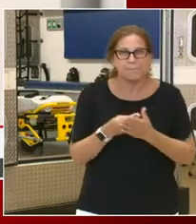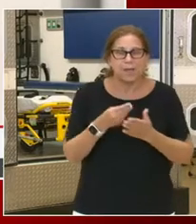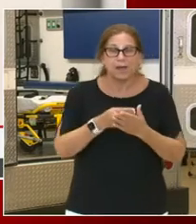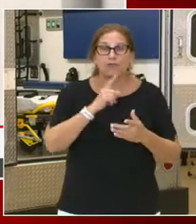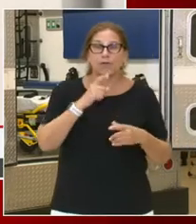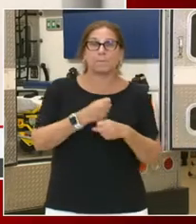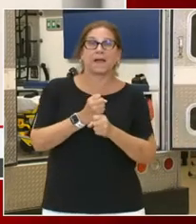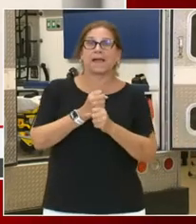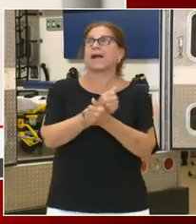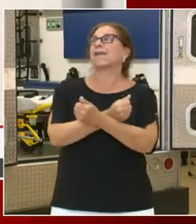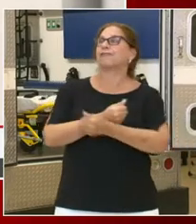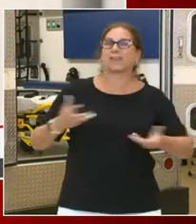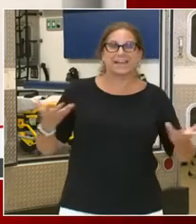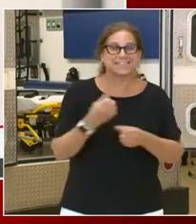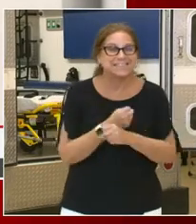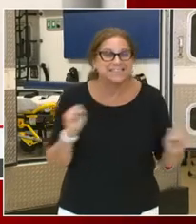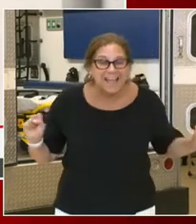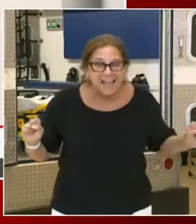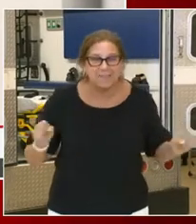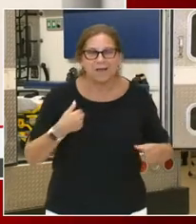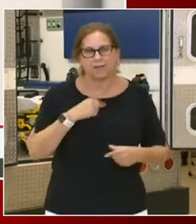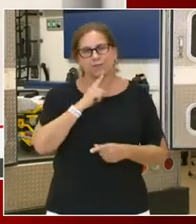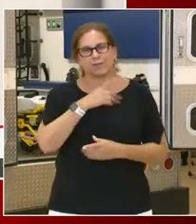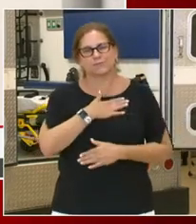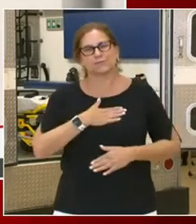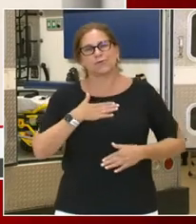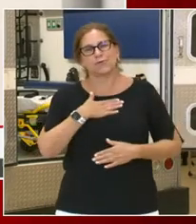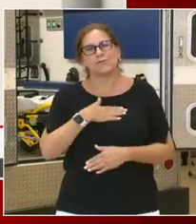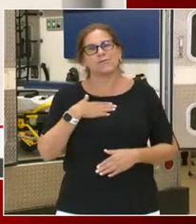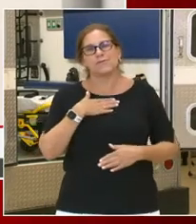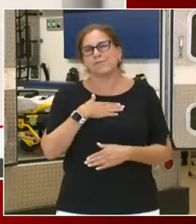me is many schools are bringing students back this